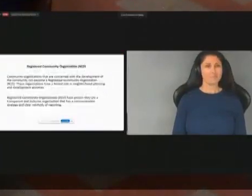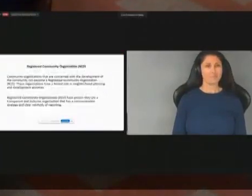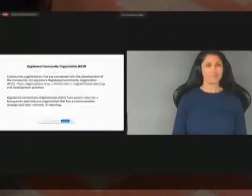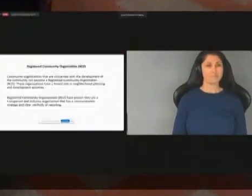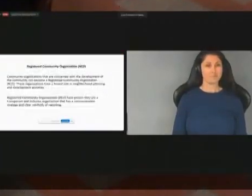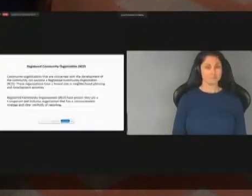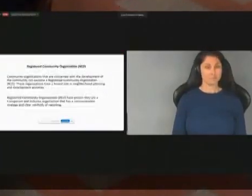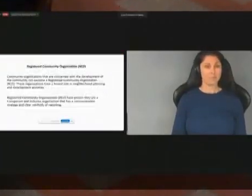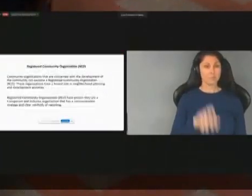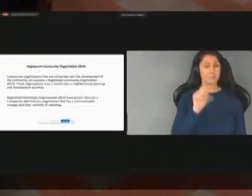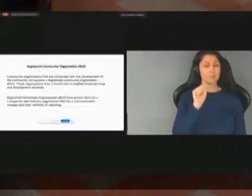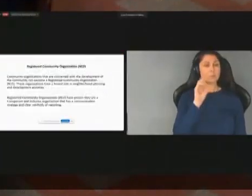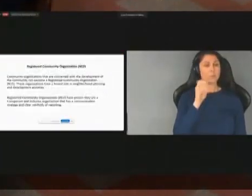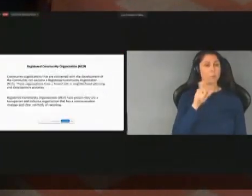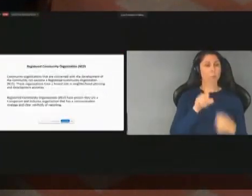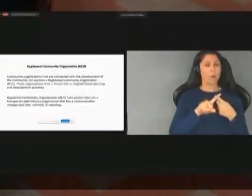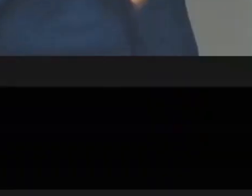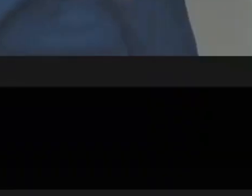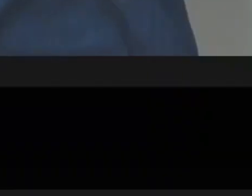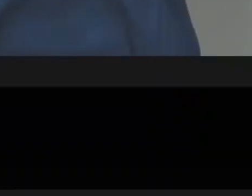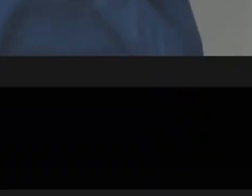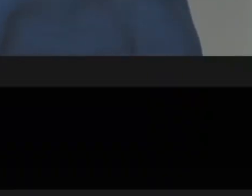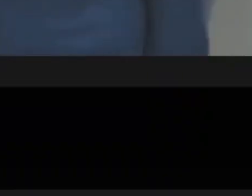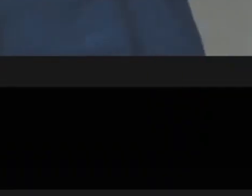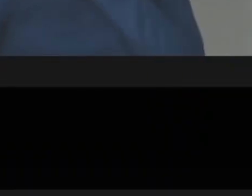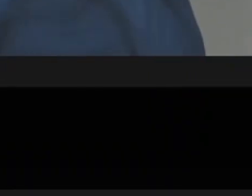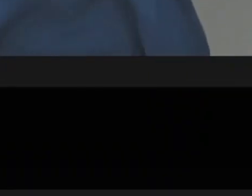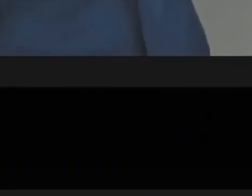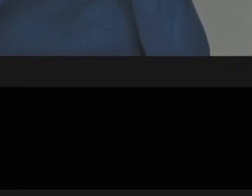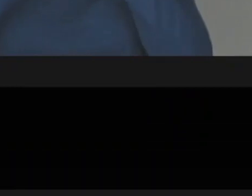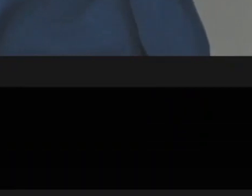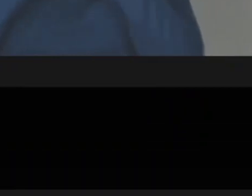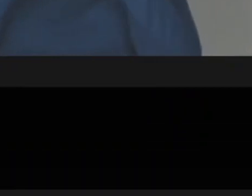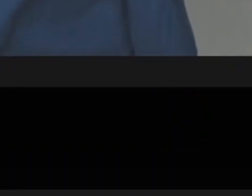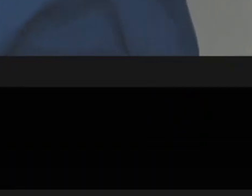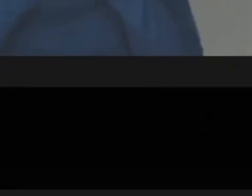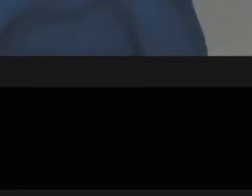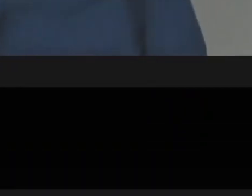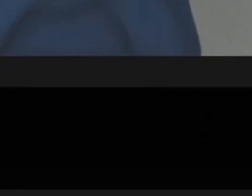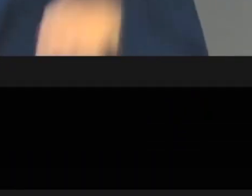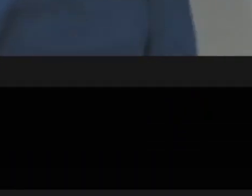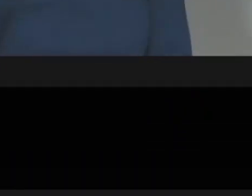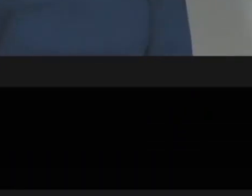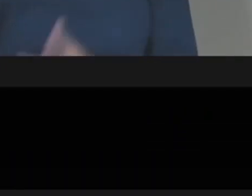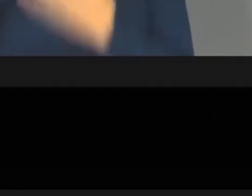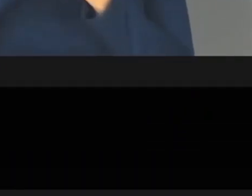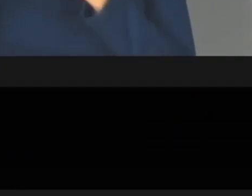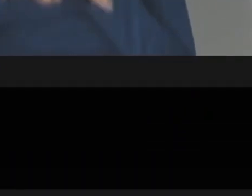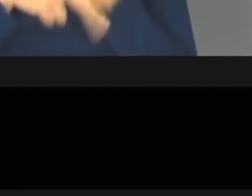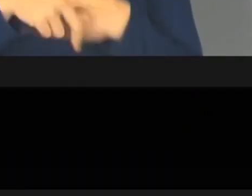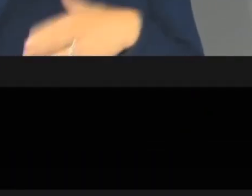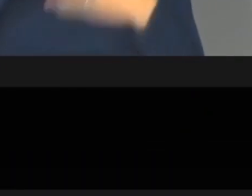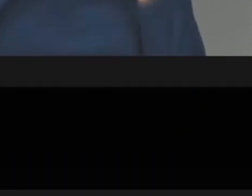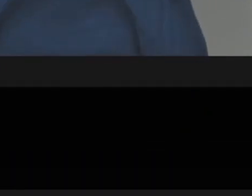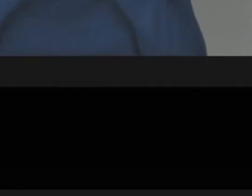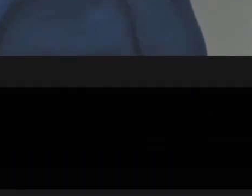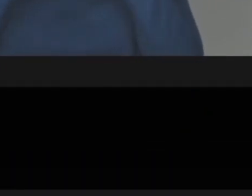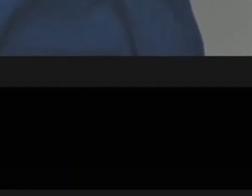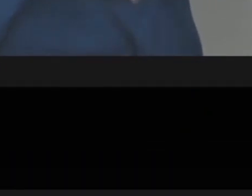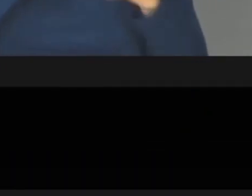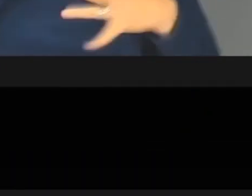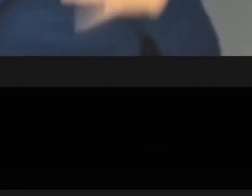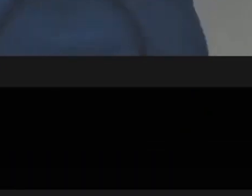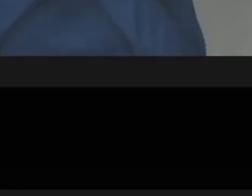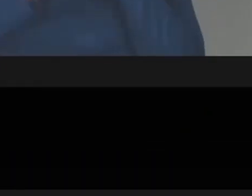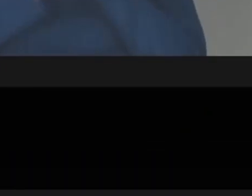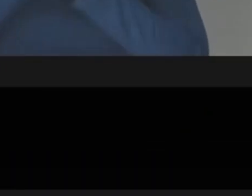Okay, so we want to just define what the Registered Community Organization, also known as RCO program, is. Community organizations that are concerned with the